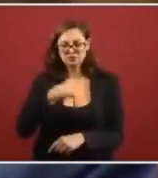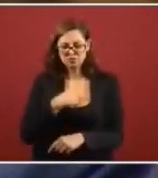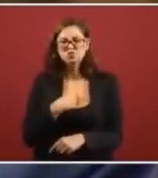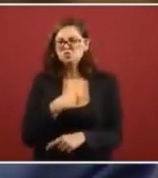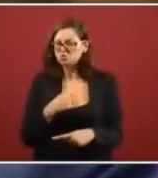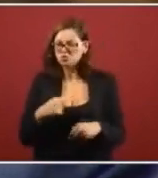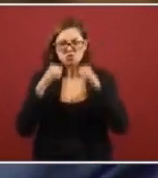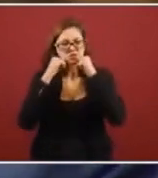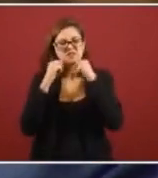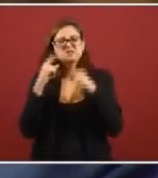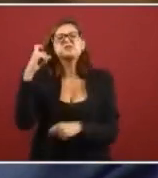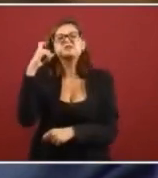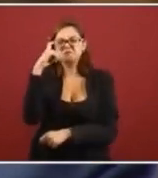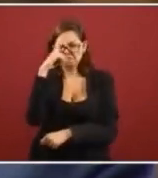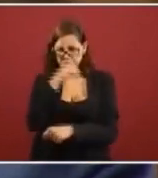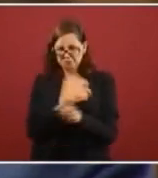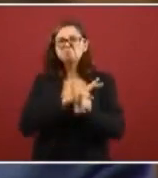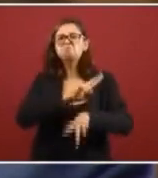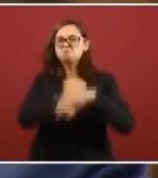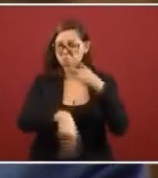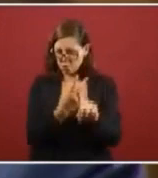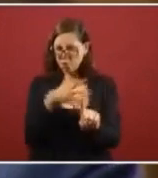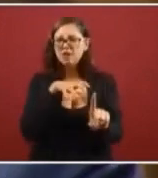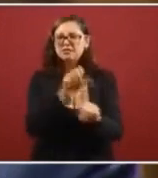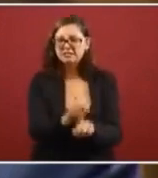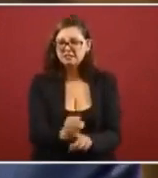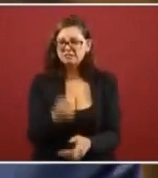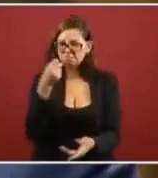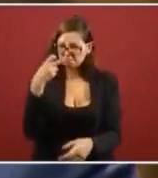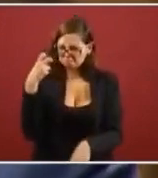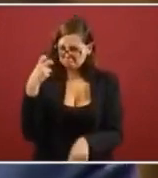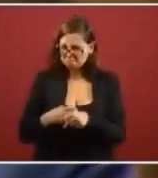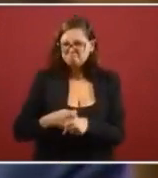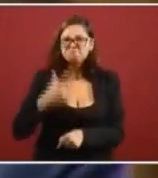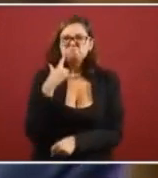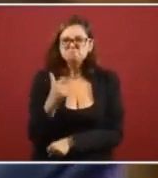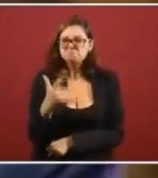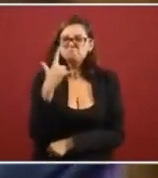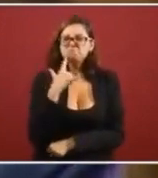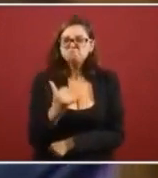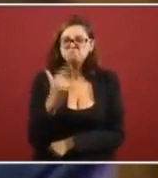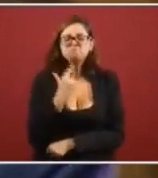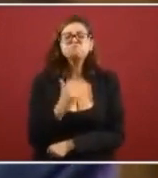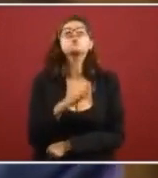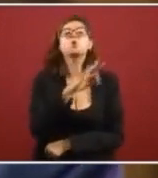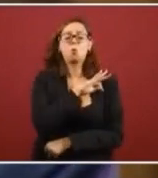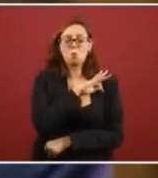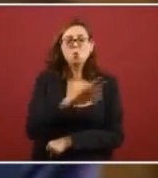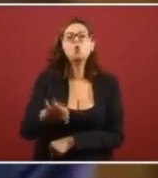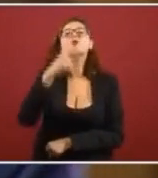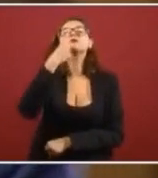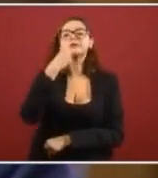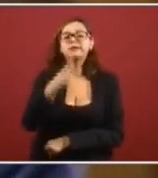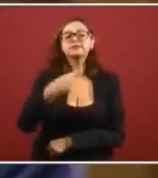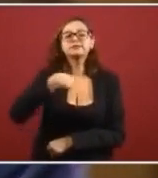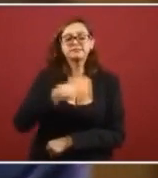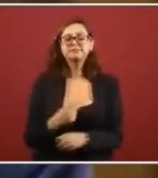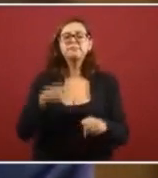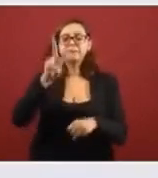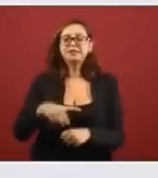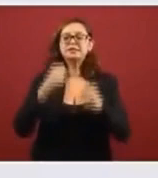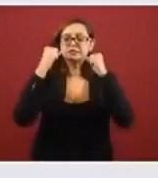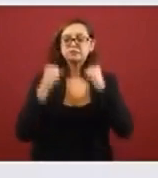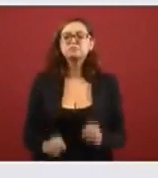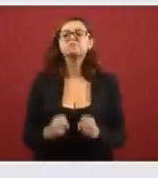but I am a man that has goals and I am persevering and I can say that I am sure